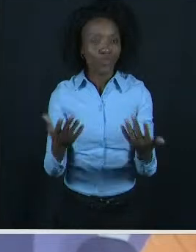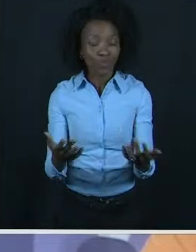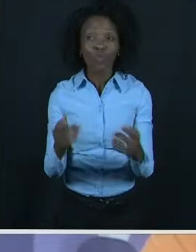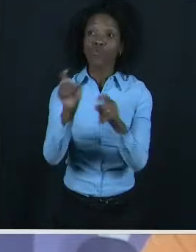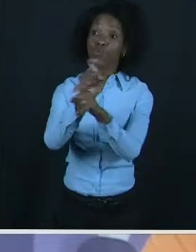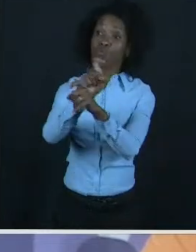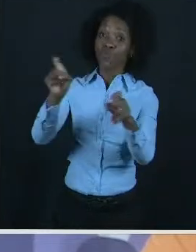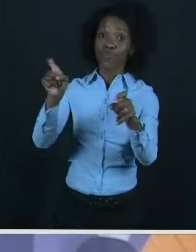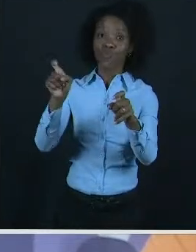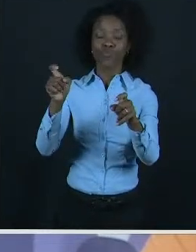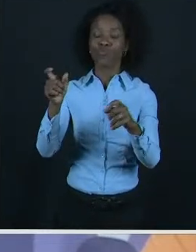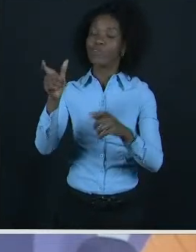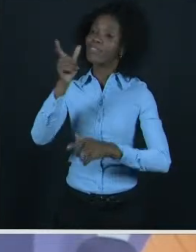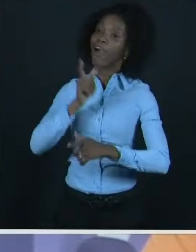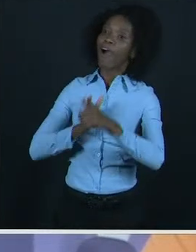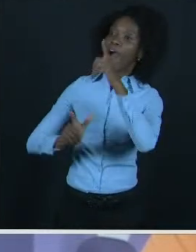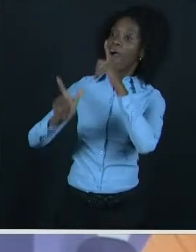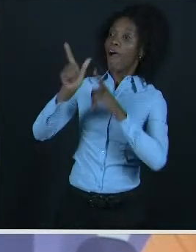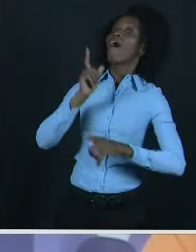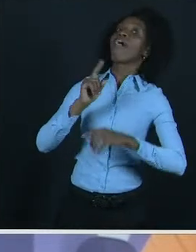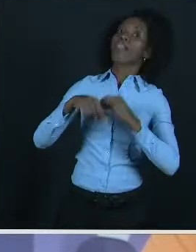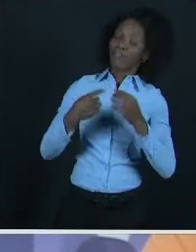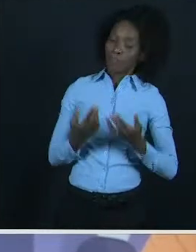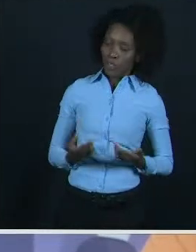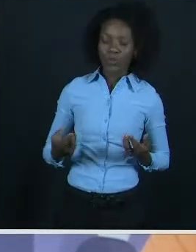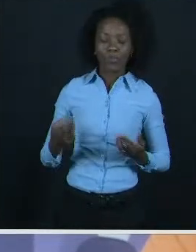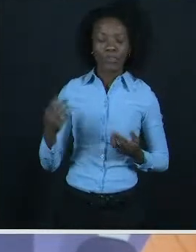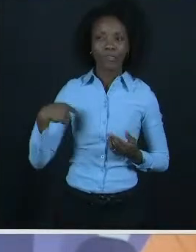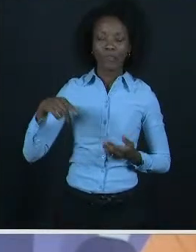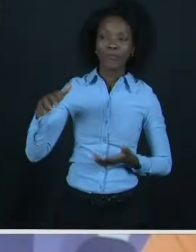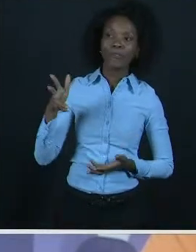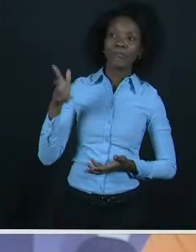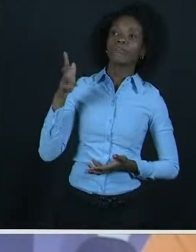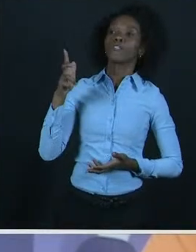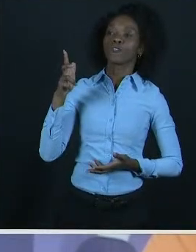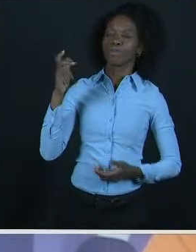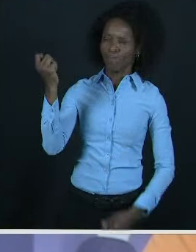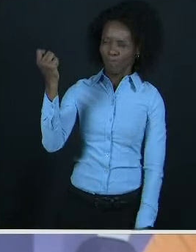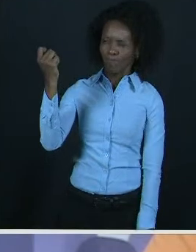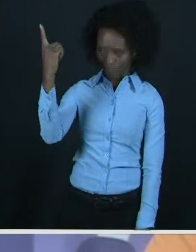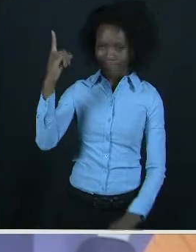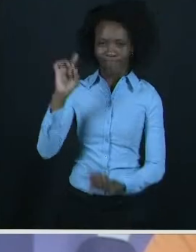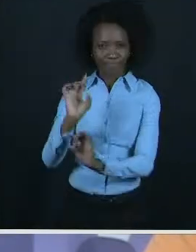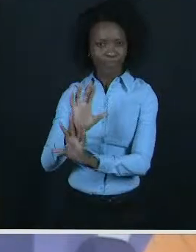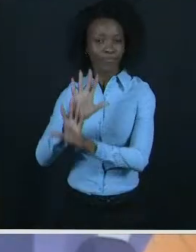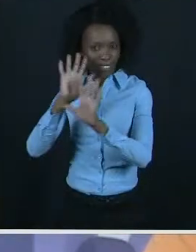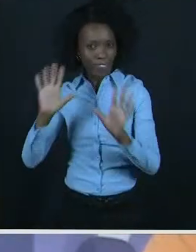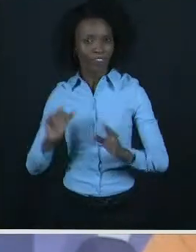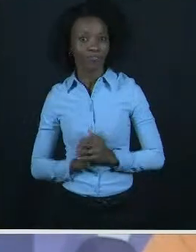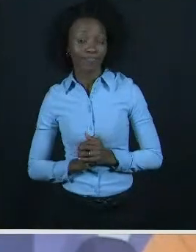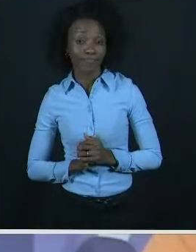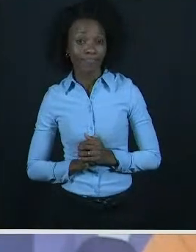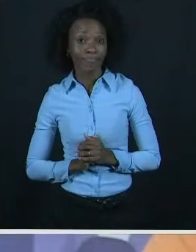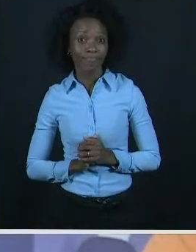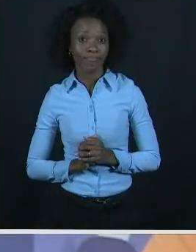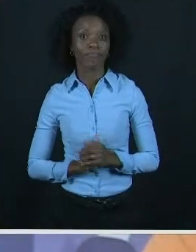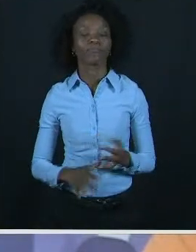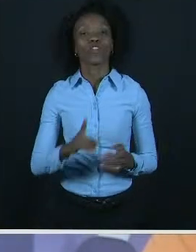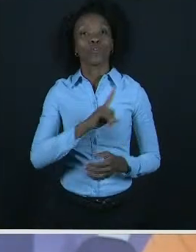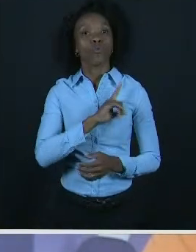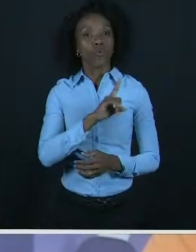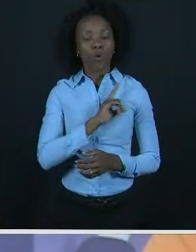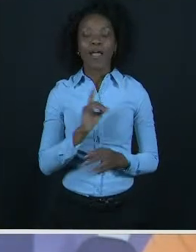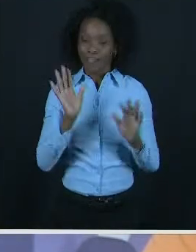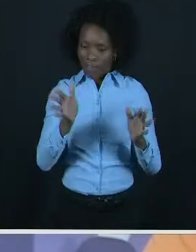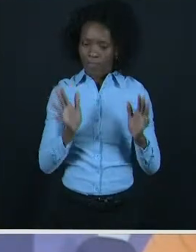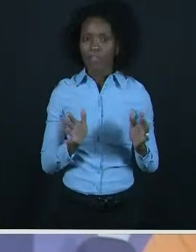us about resources is very clear. It's clear because we've put in place a